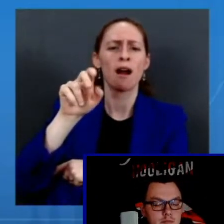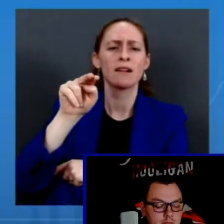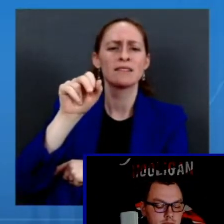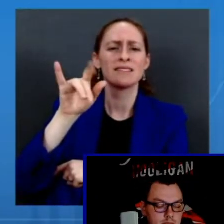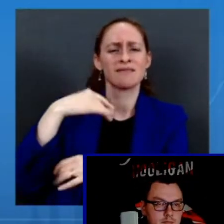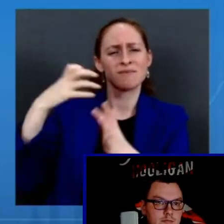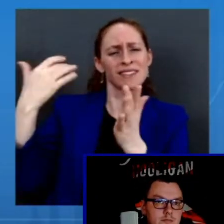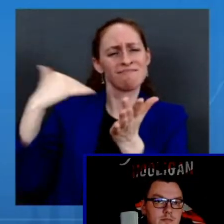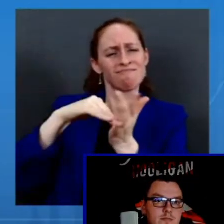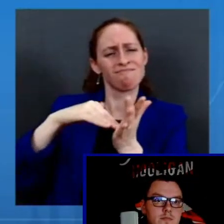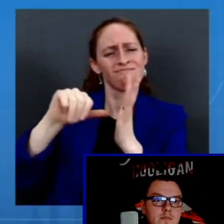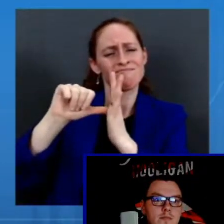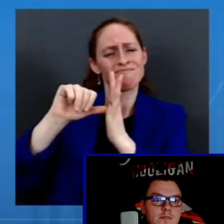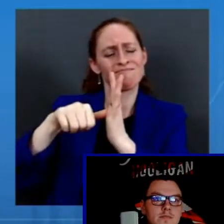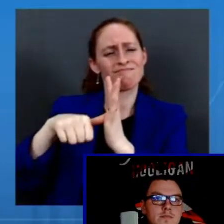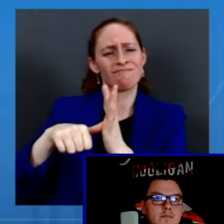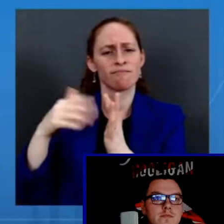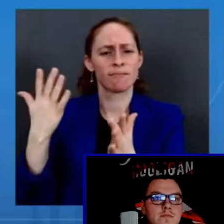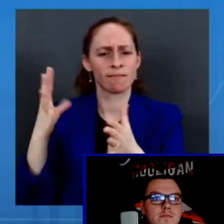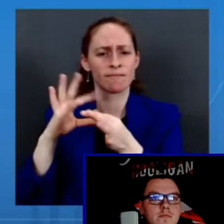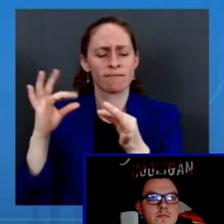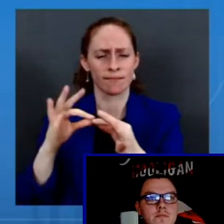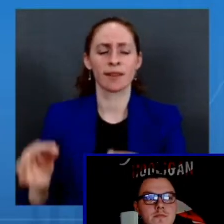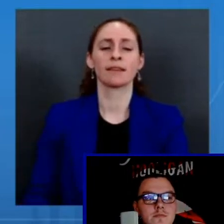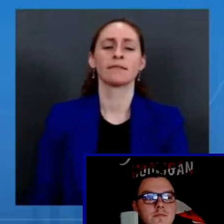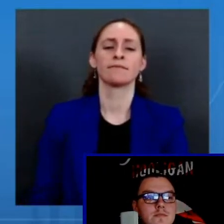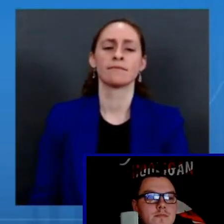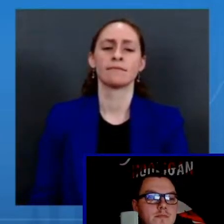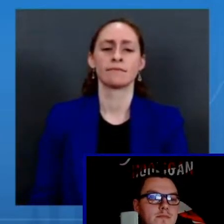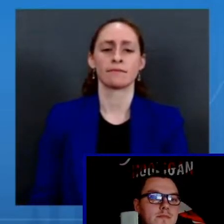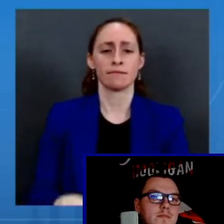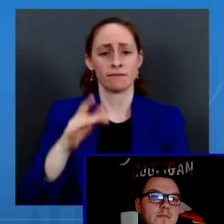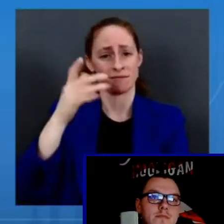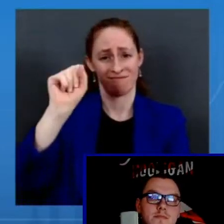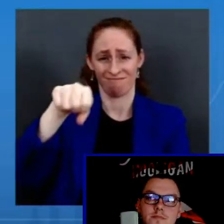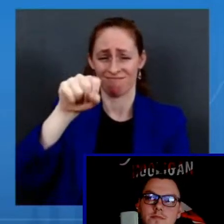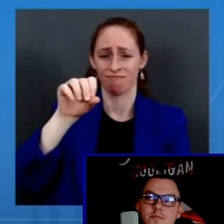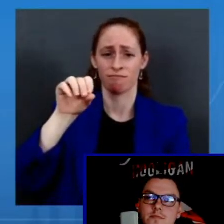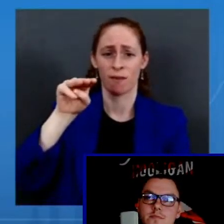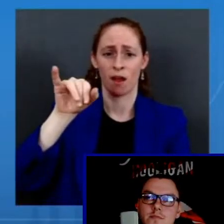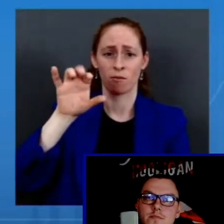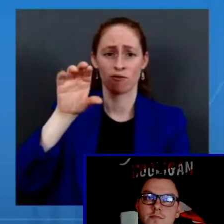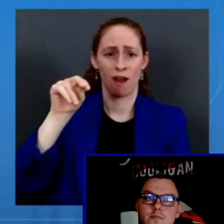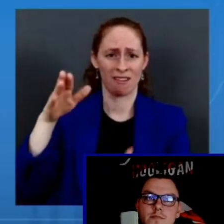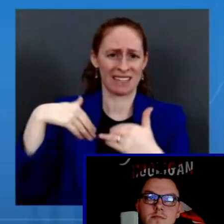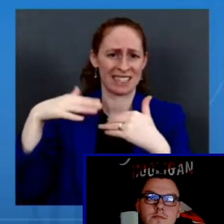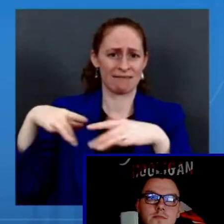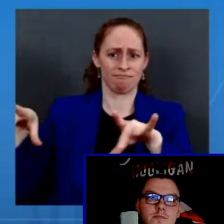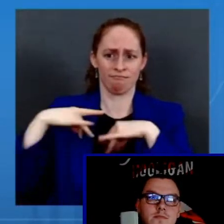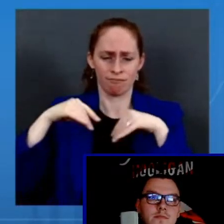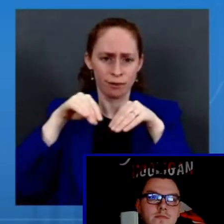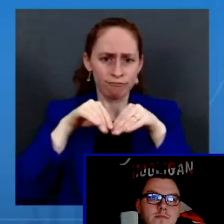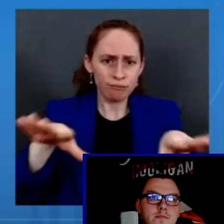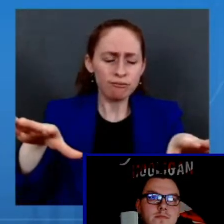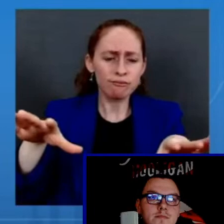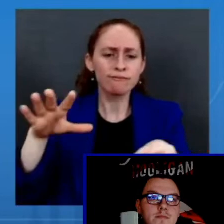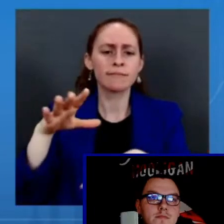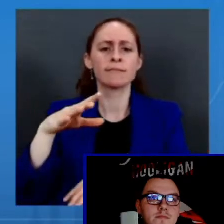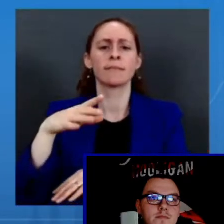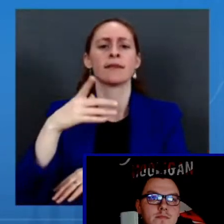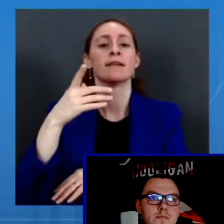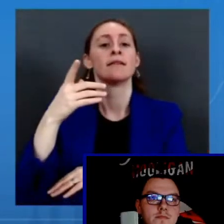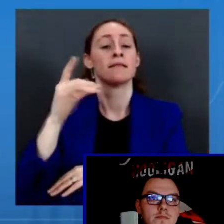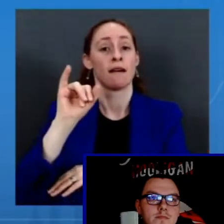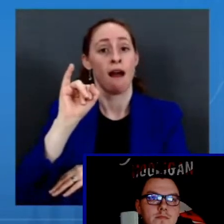evasion of immunity by vaccines, and the potential impact on therapeutics. I will point out that there is a